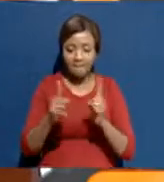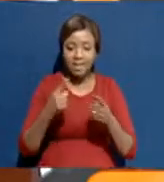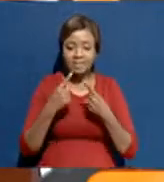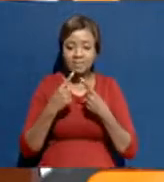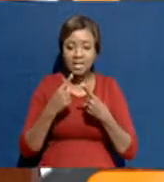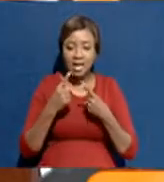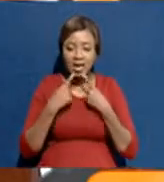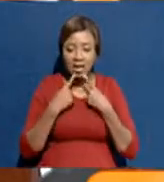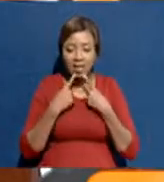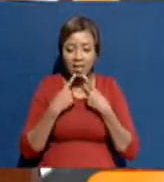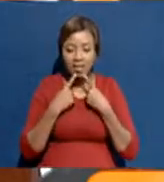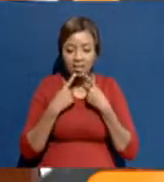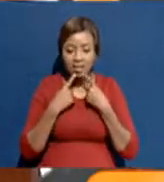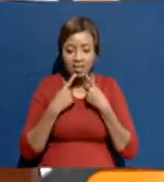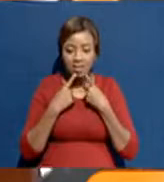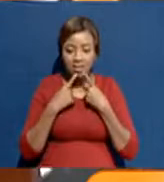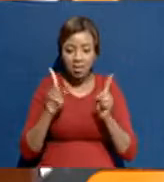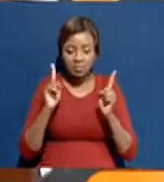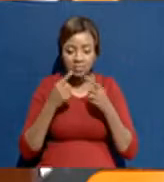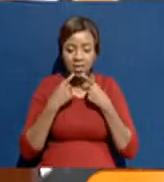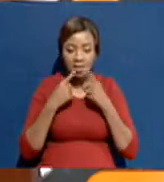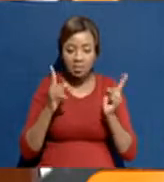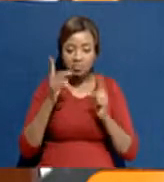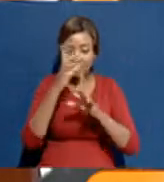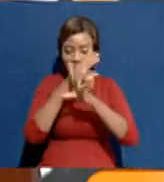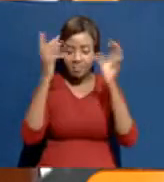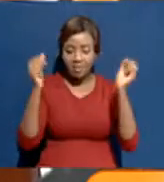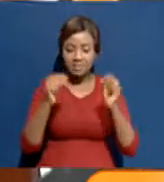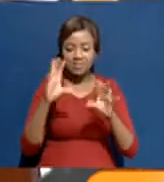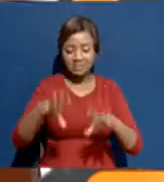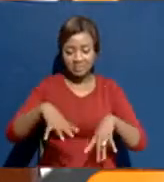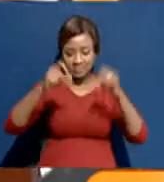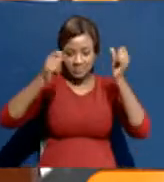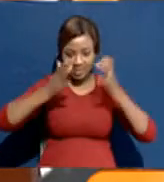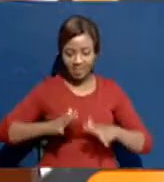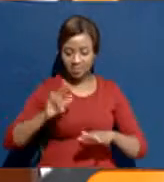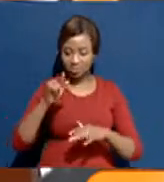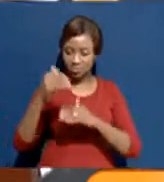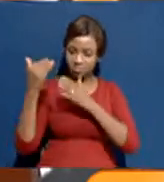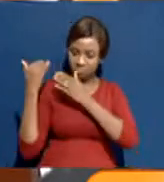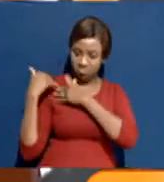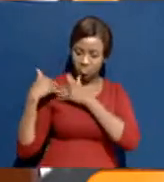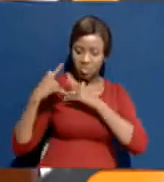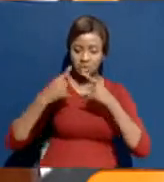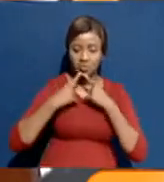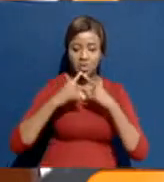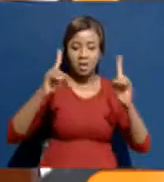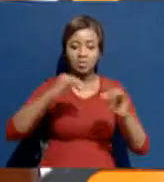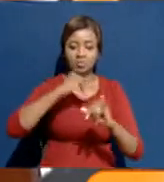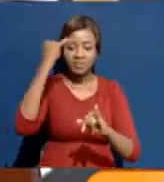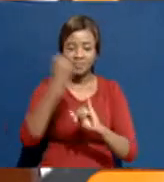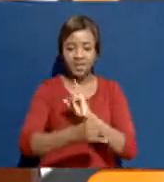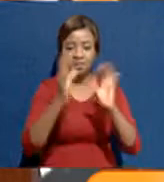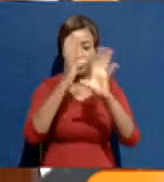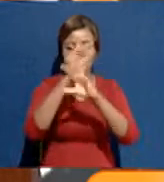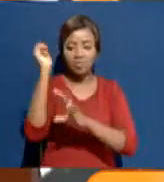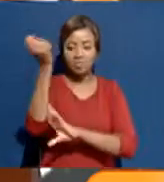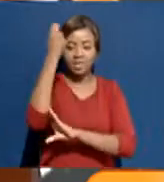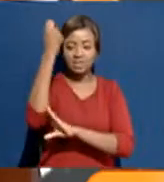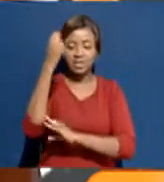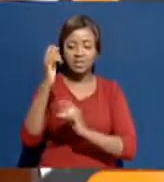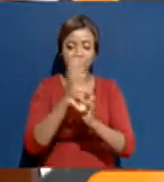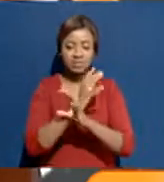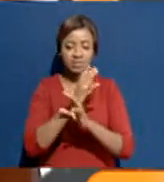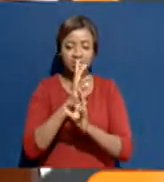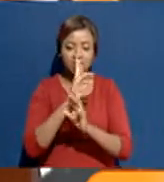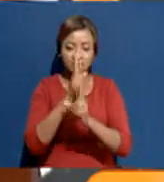election for president, the chairman is the returning officer. So you are the one who's going to announce the final result, the winner, and